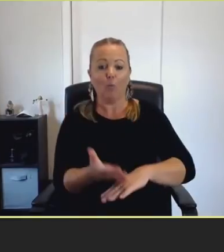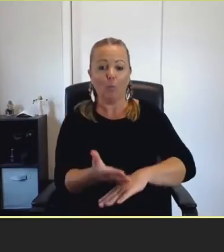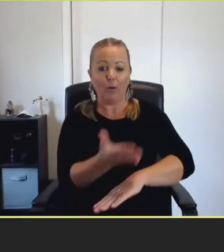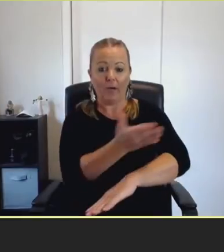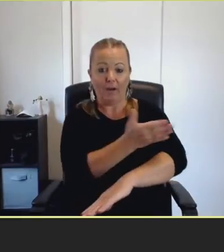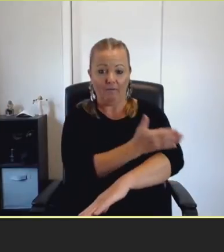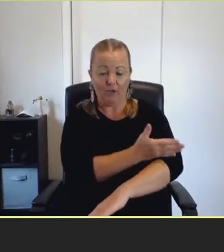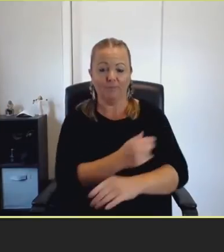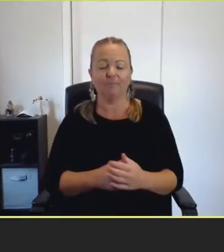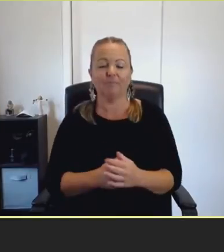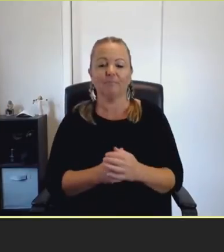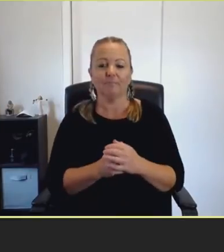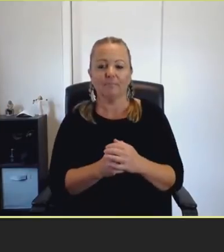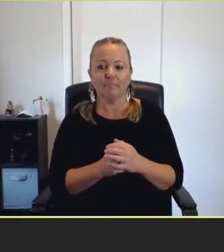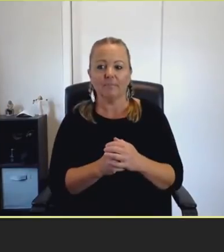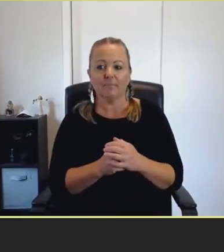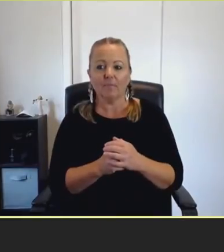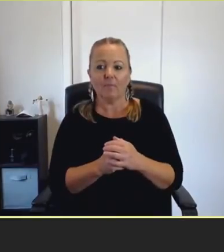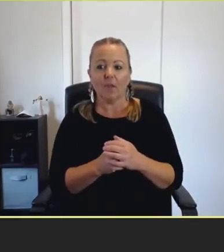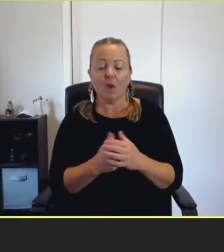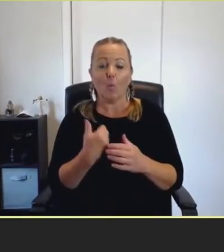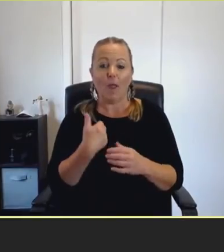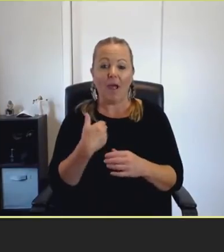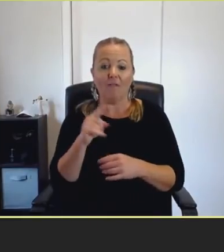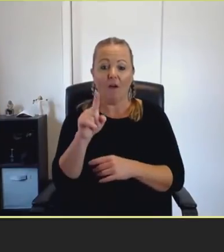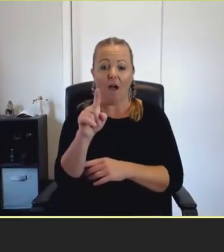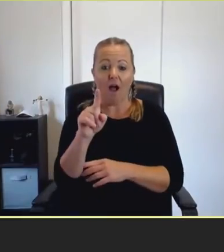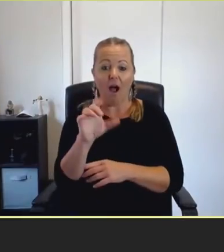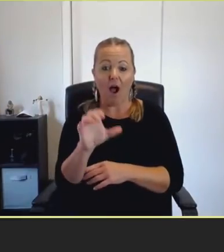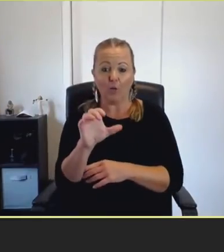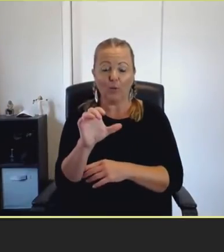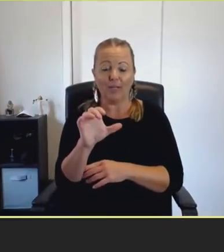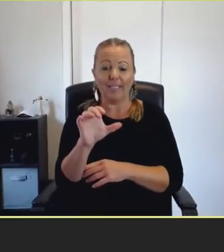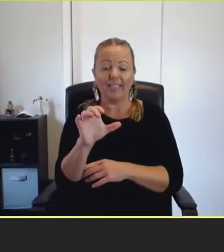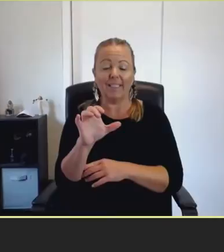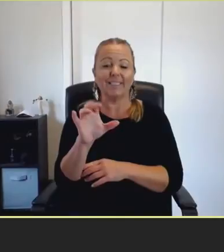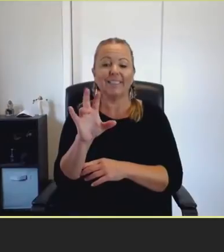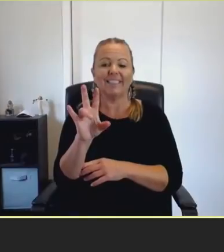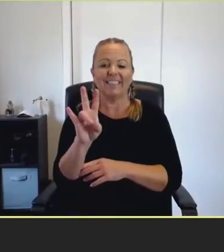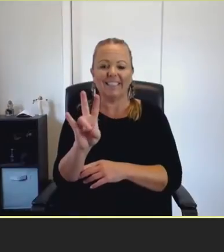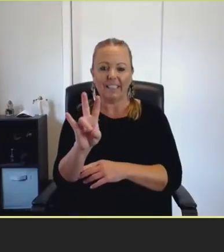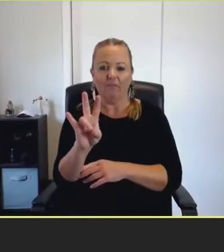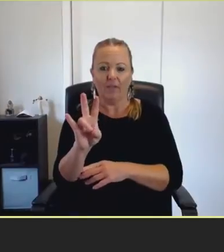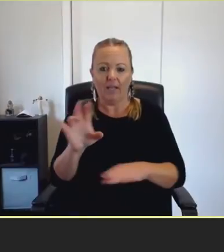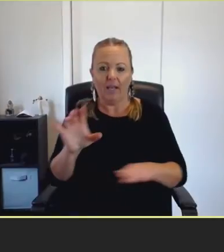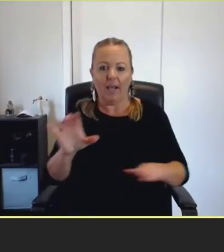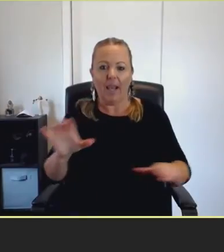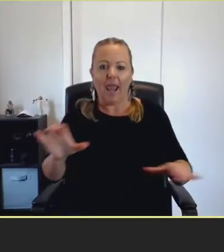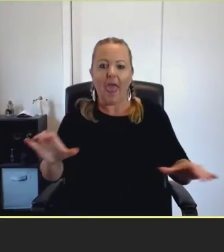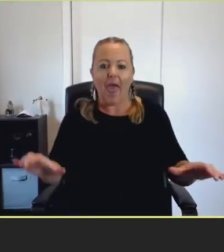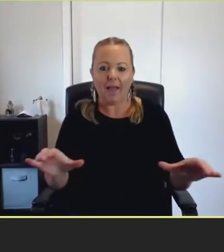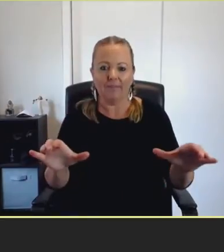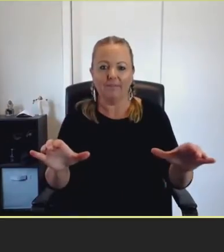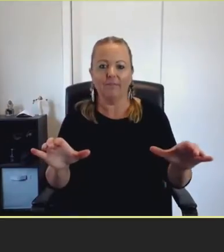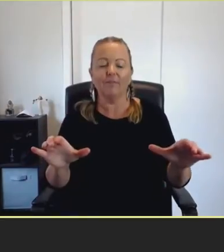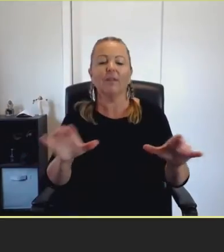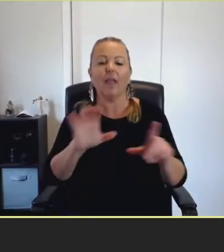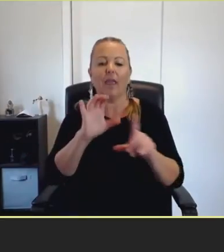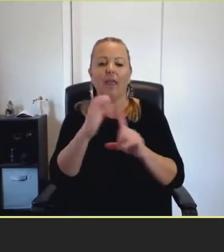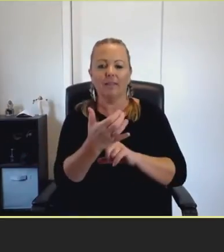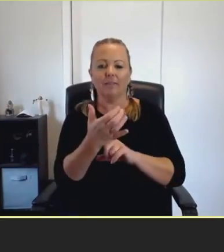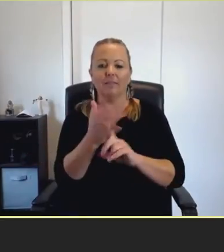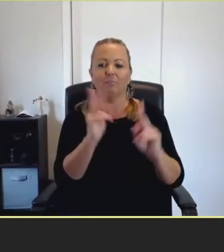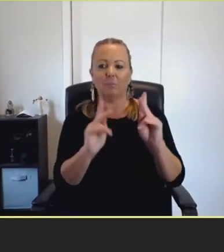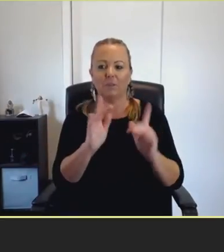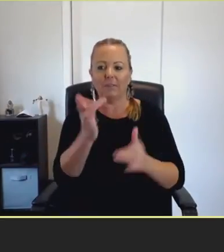Also, we have 107, that means we have 107 active cases.